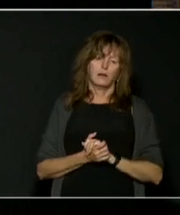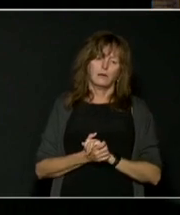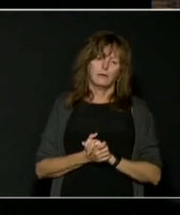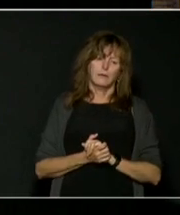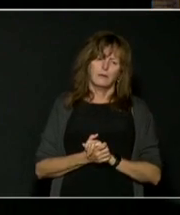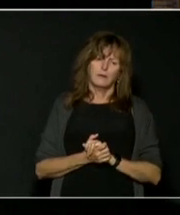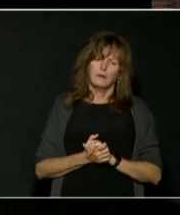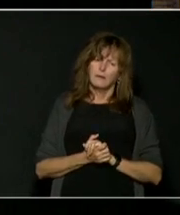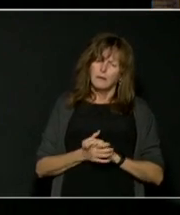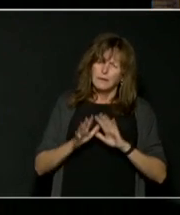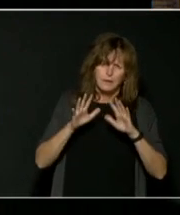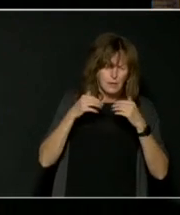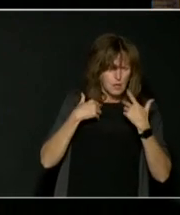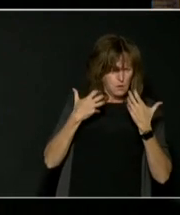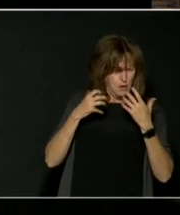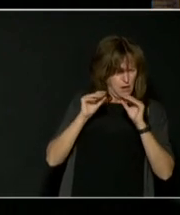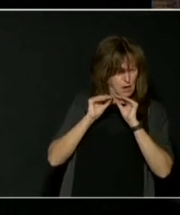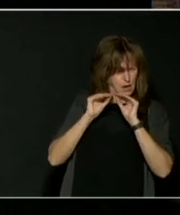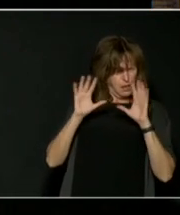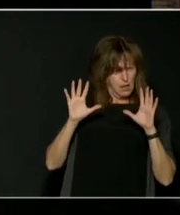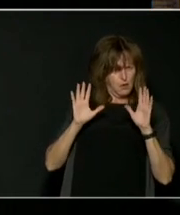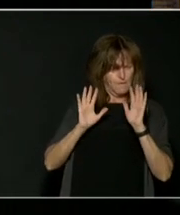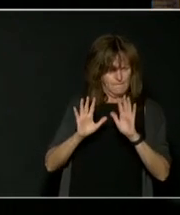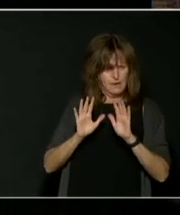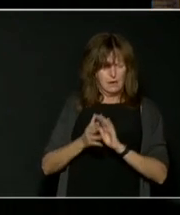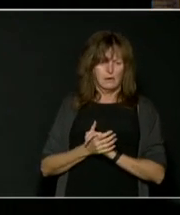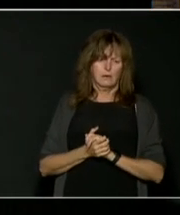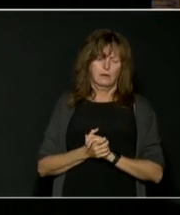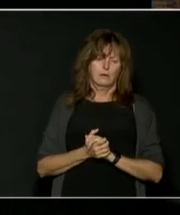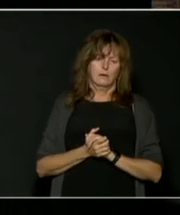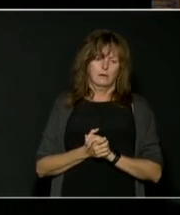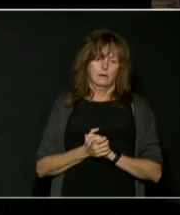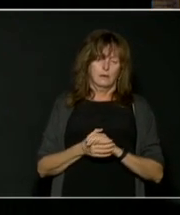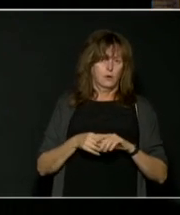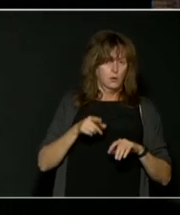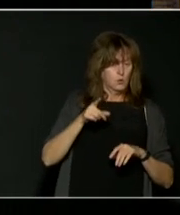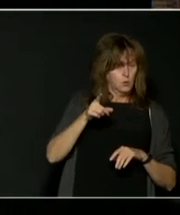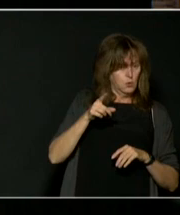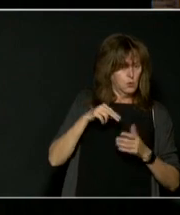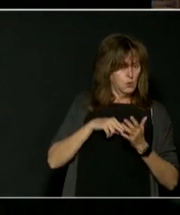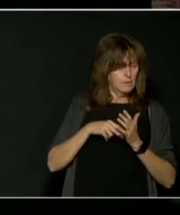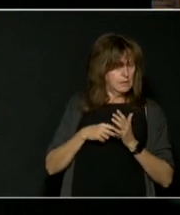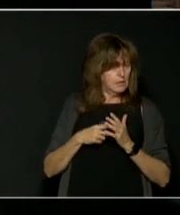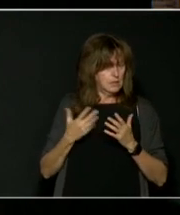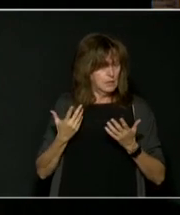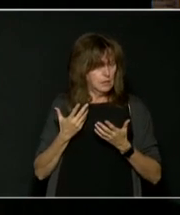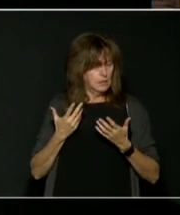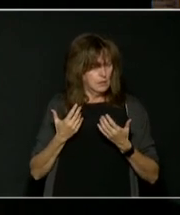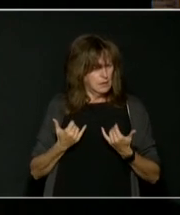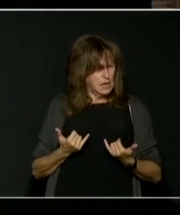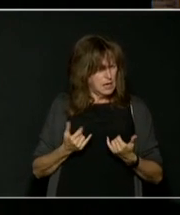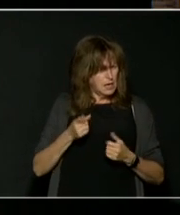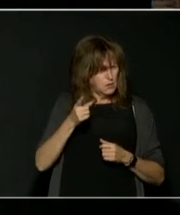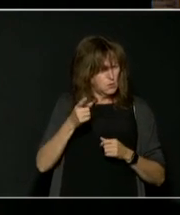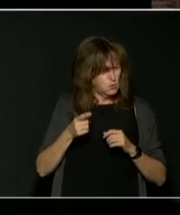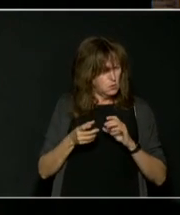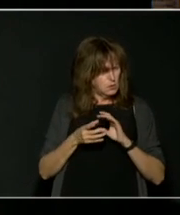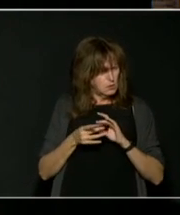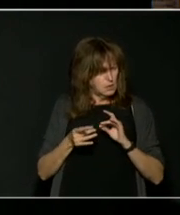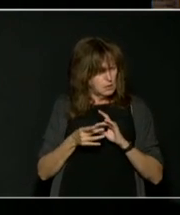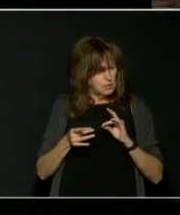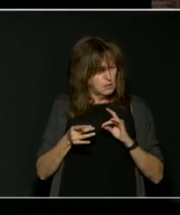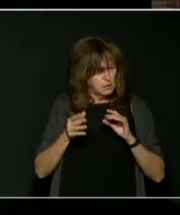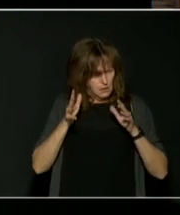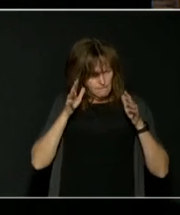some clarity on just what you're saying today. I mean, are you saying that, use the word will target or prioritize,